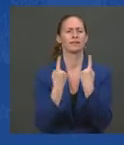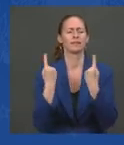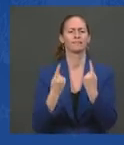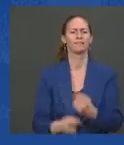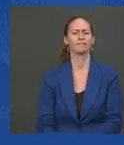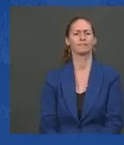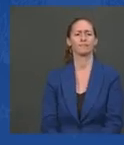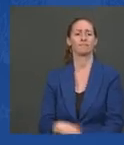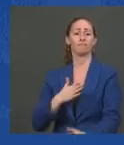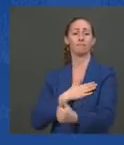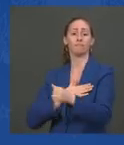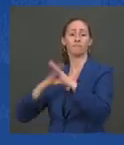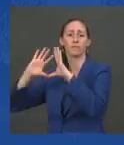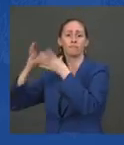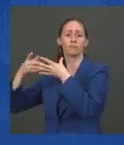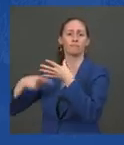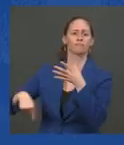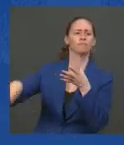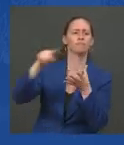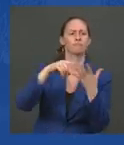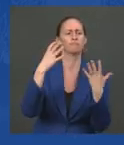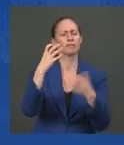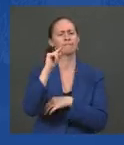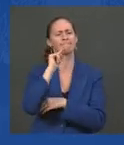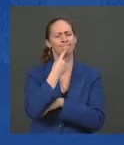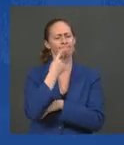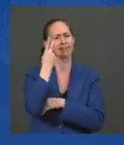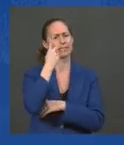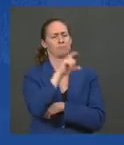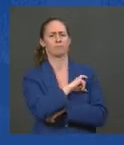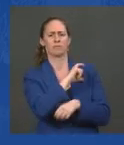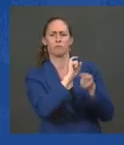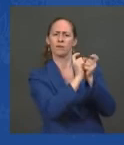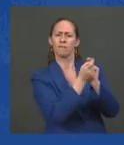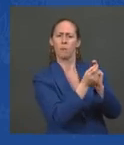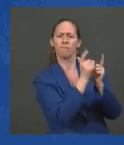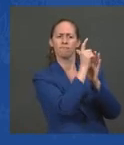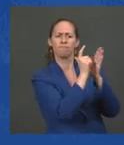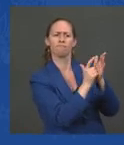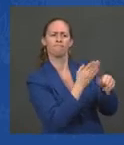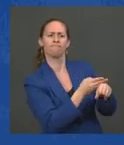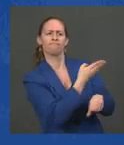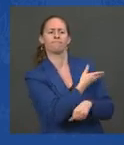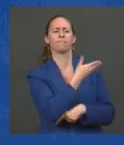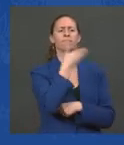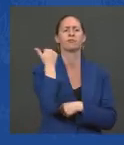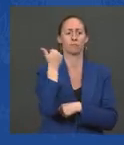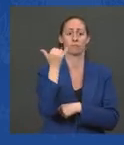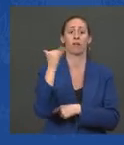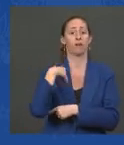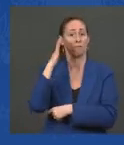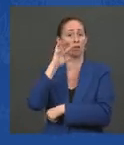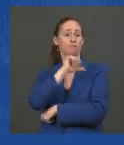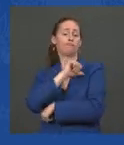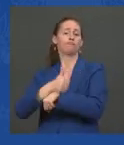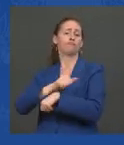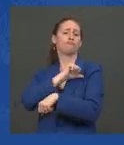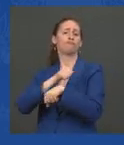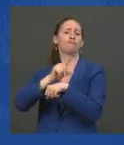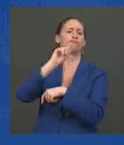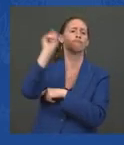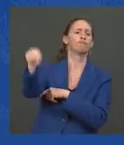to advance some meaningful police reform that includes additional executive actions to live up to America's promise of equal justice under the